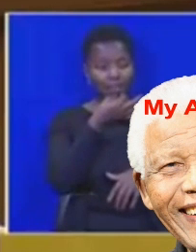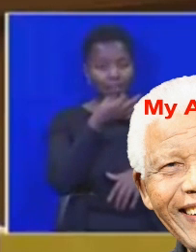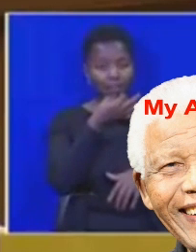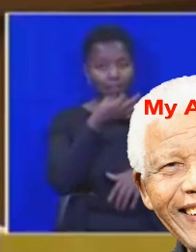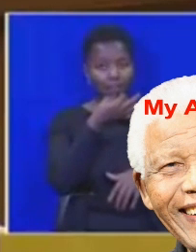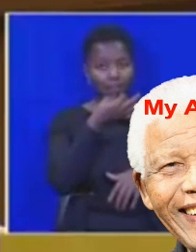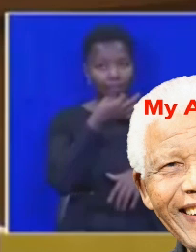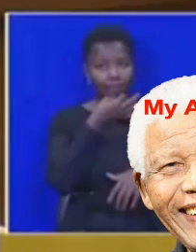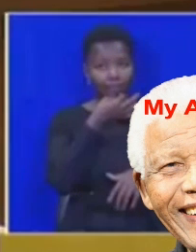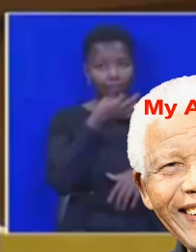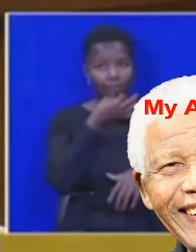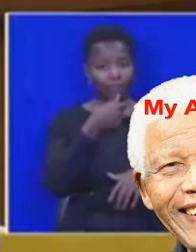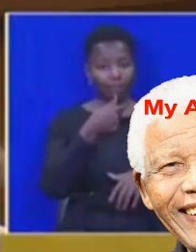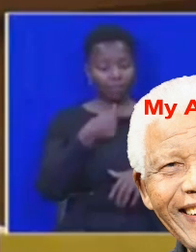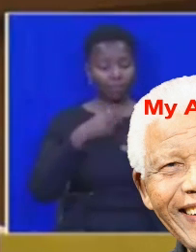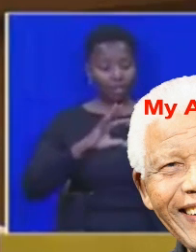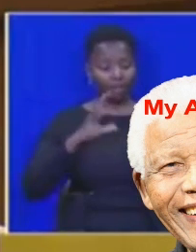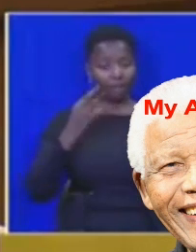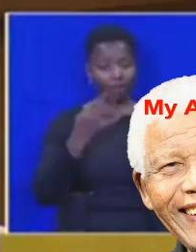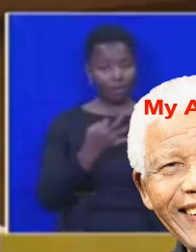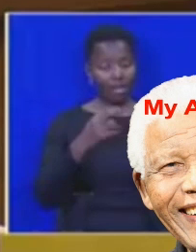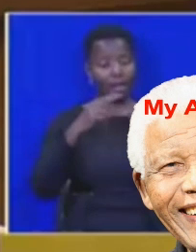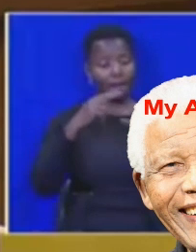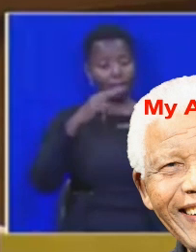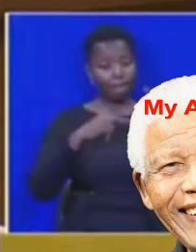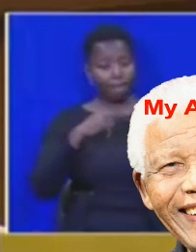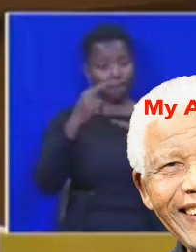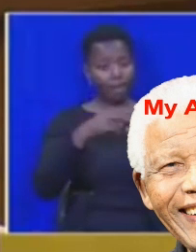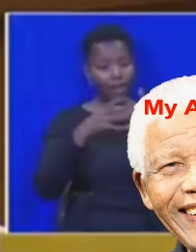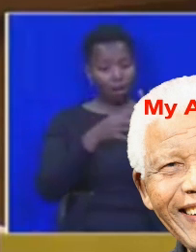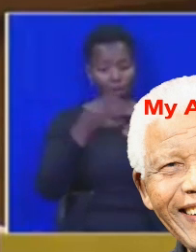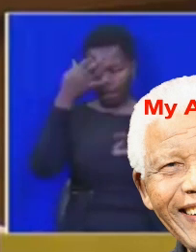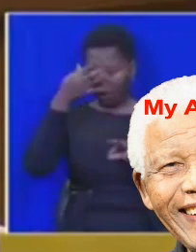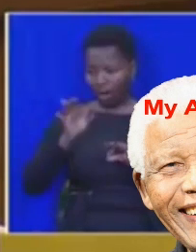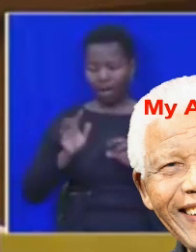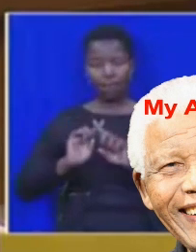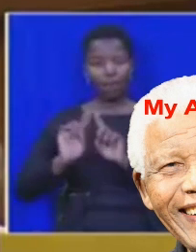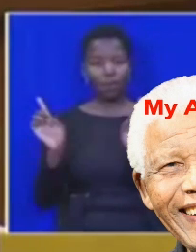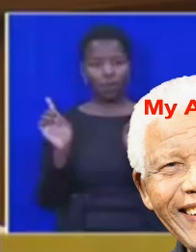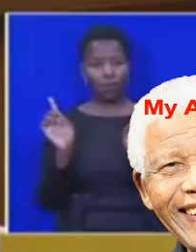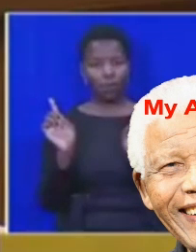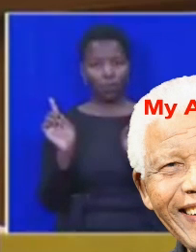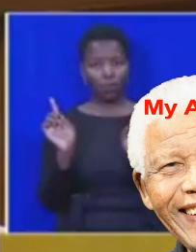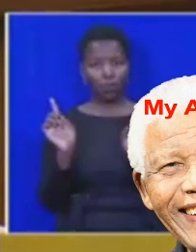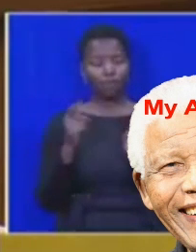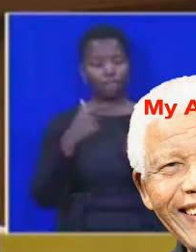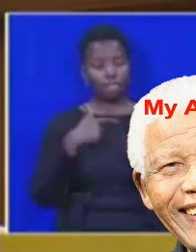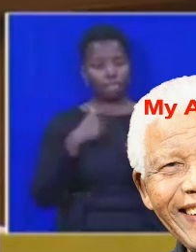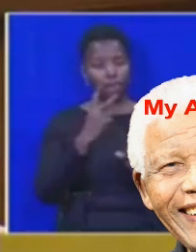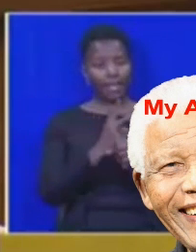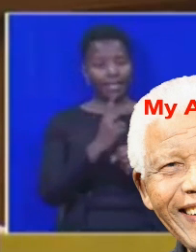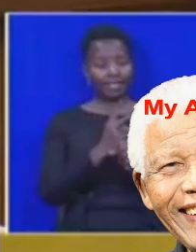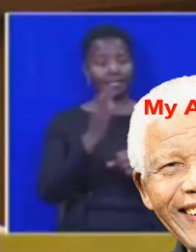the family built our home, not government. I even said by